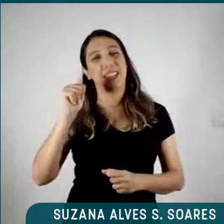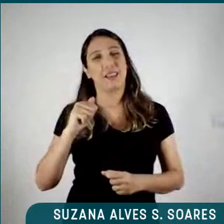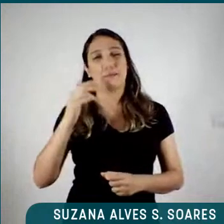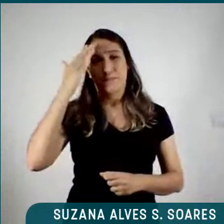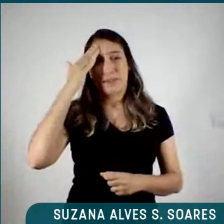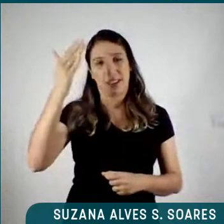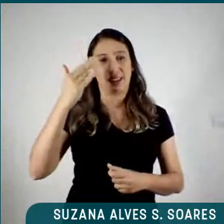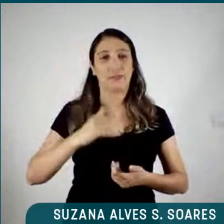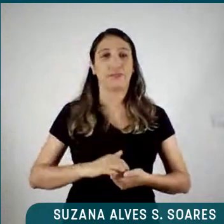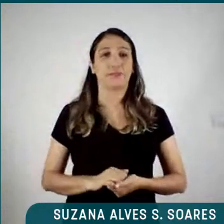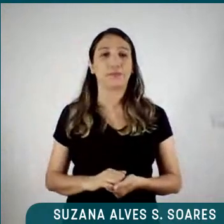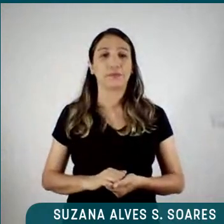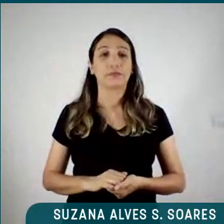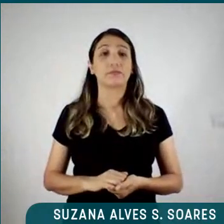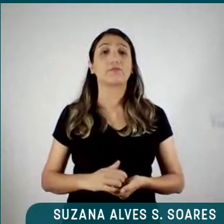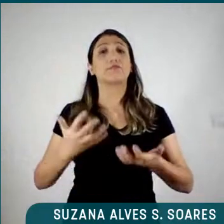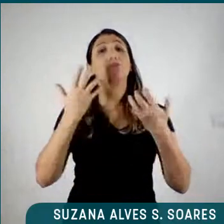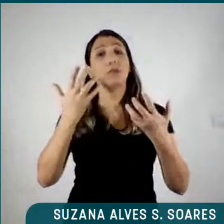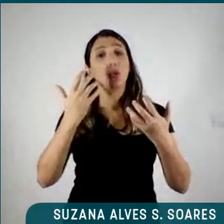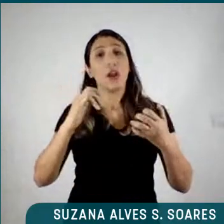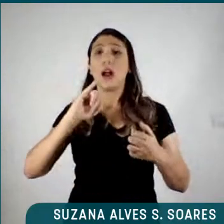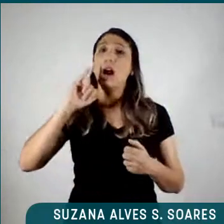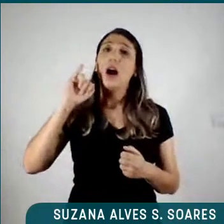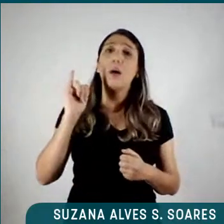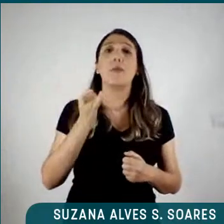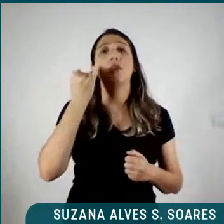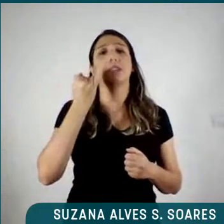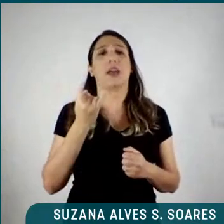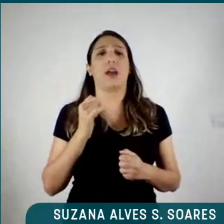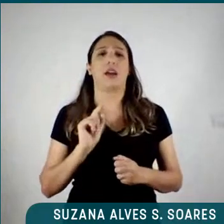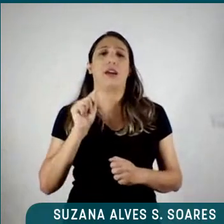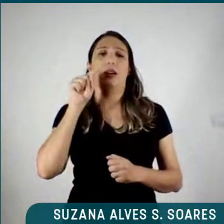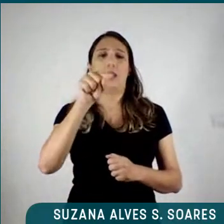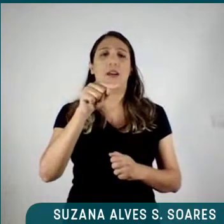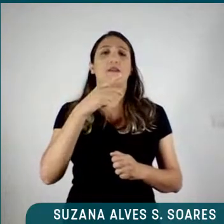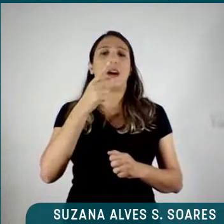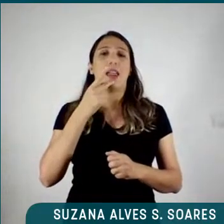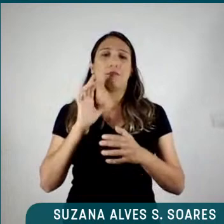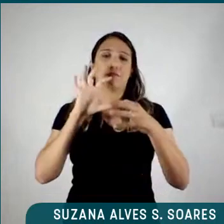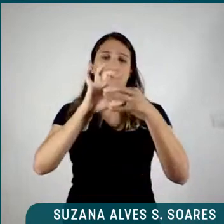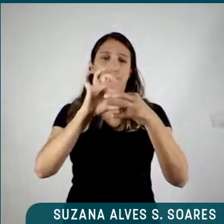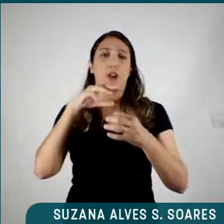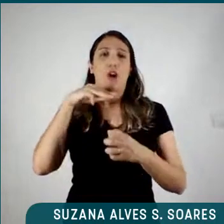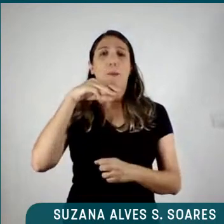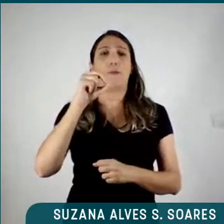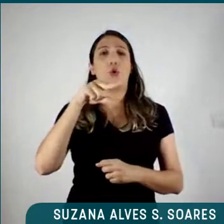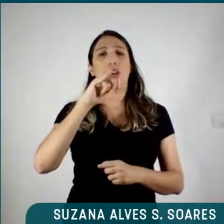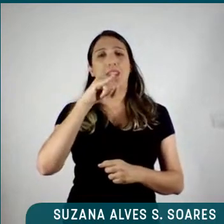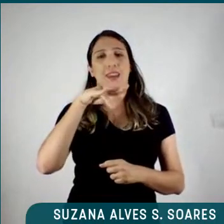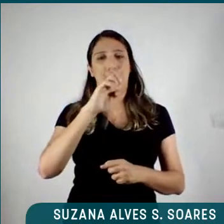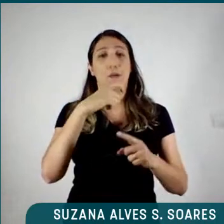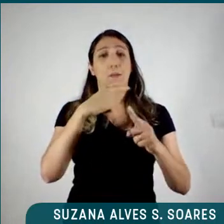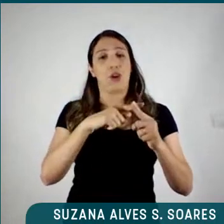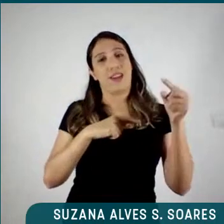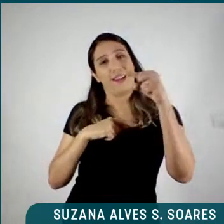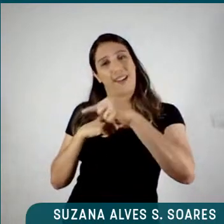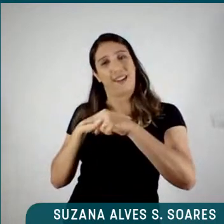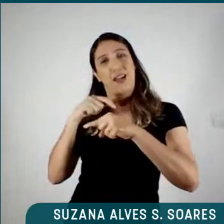Thank you, Marina. I would like to